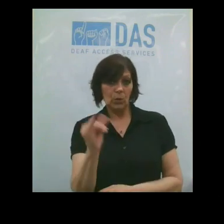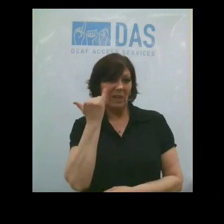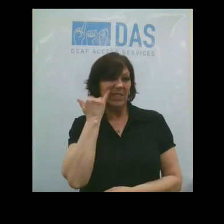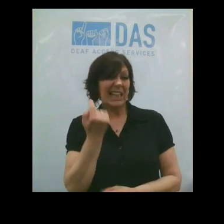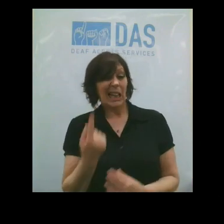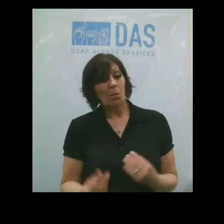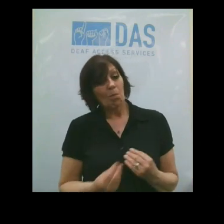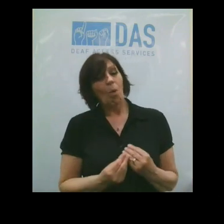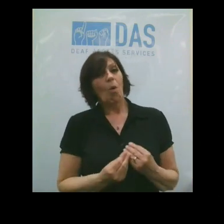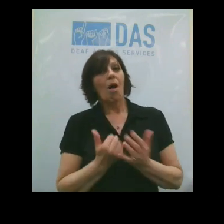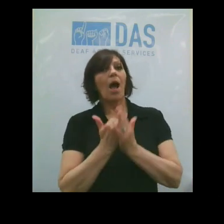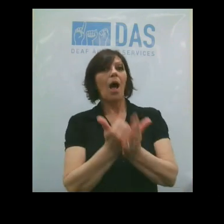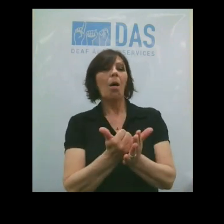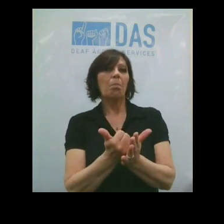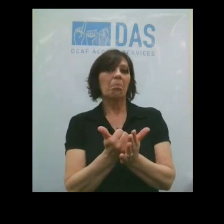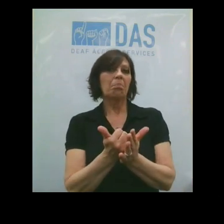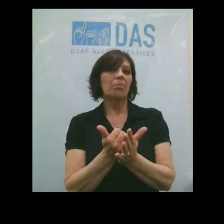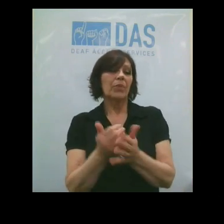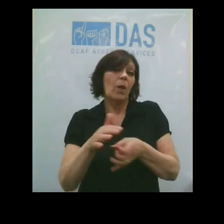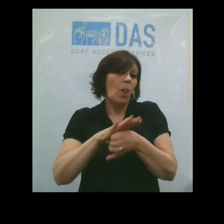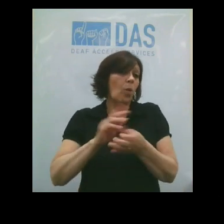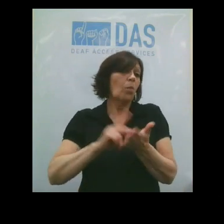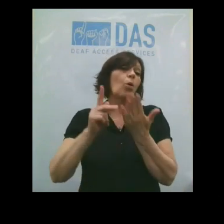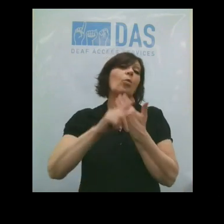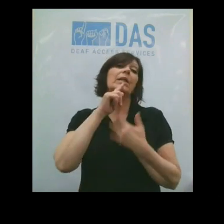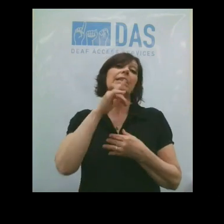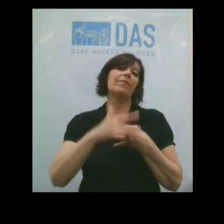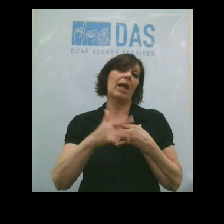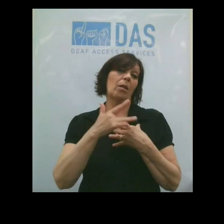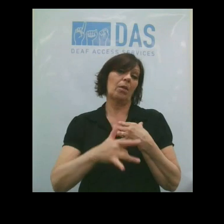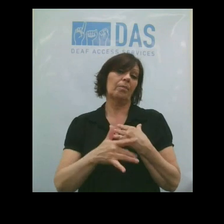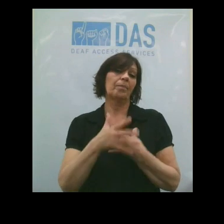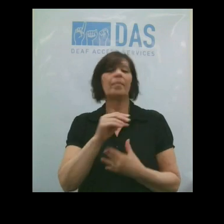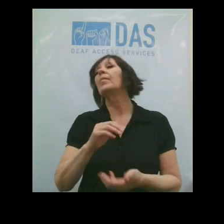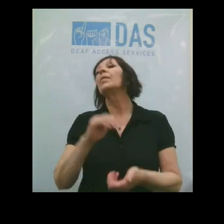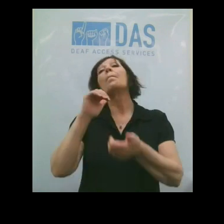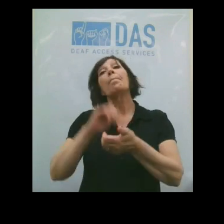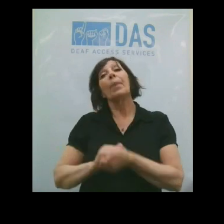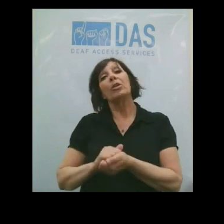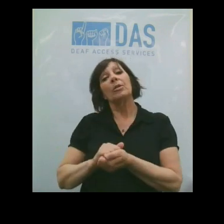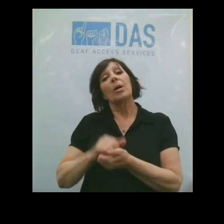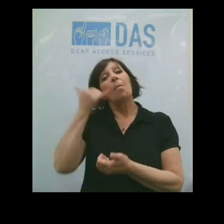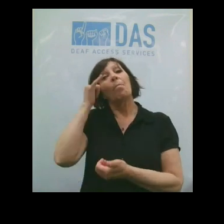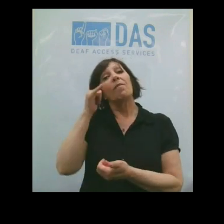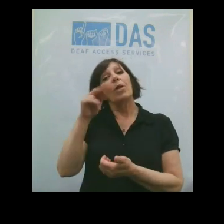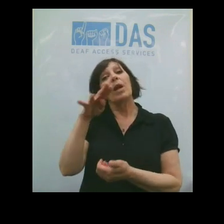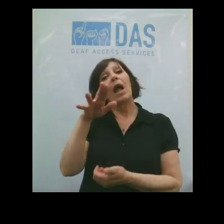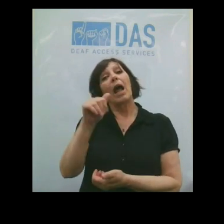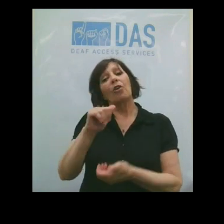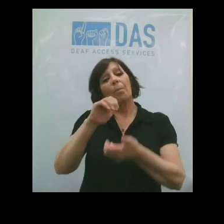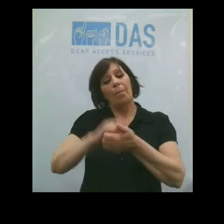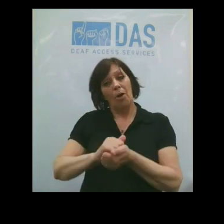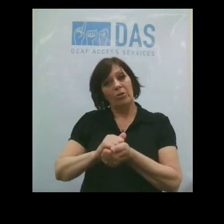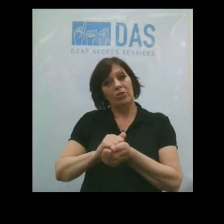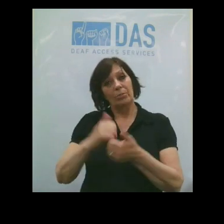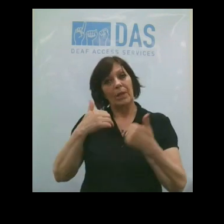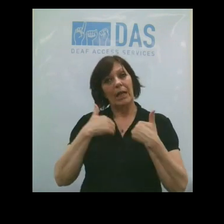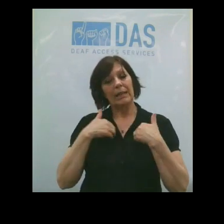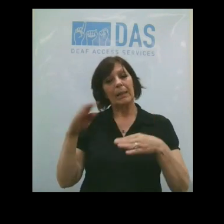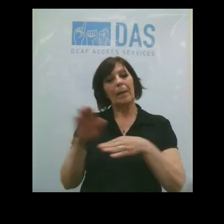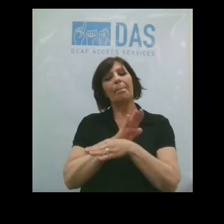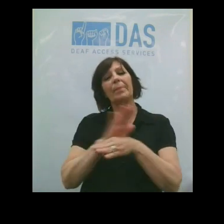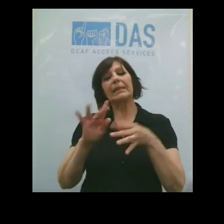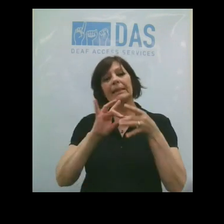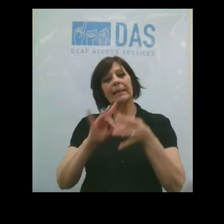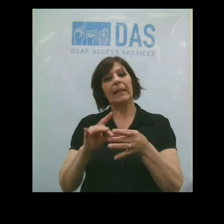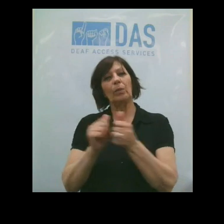additional help, the local program is available. And the partnership, the Buffalo Niagara Partnership, has a business link